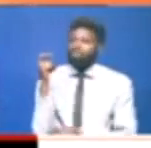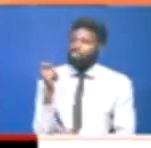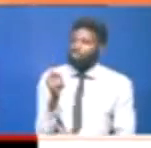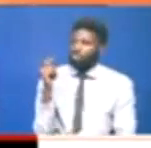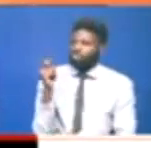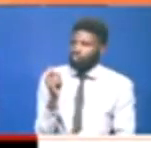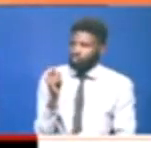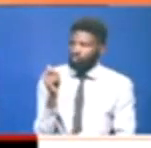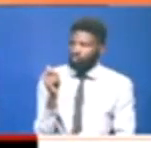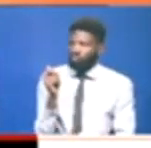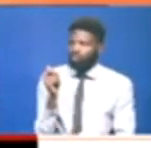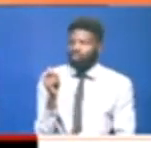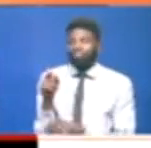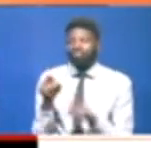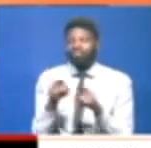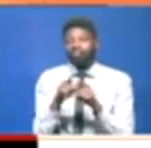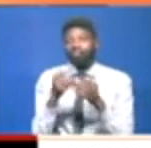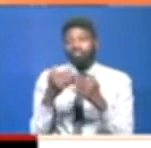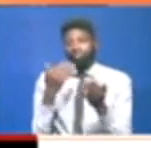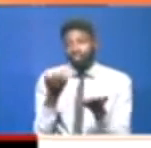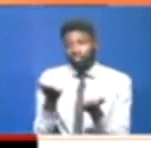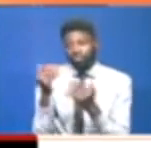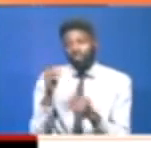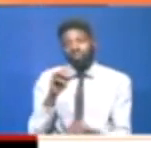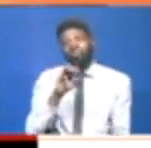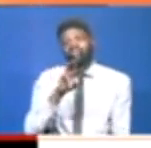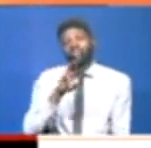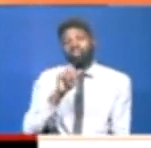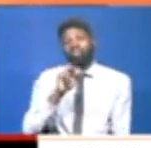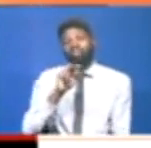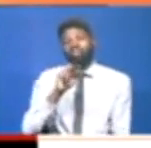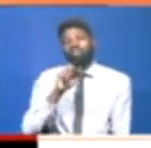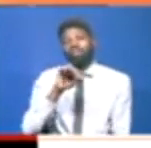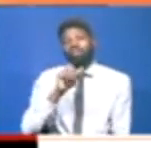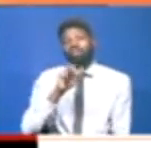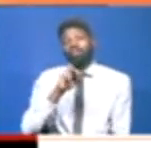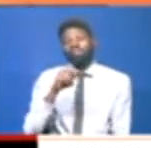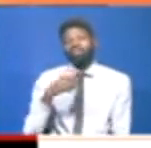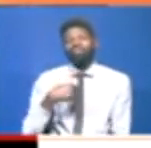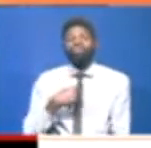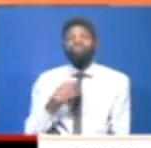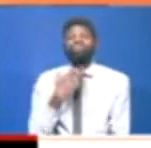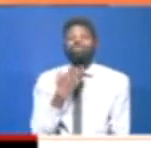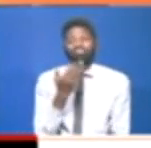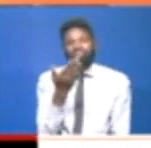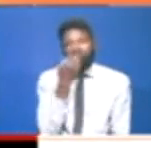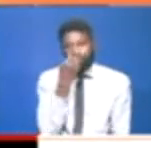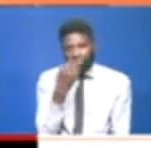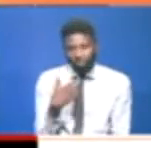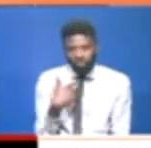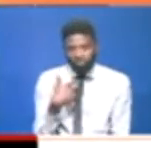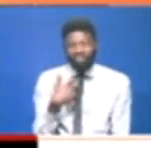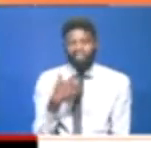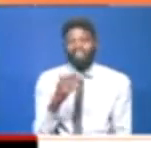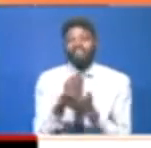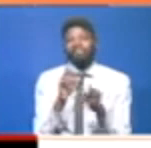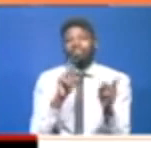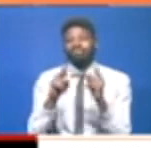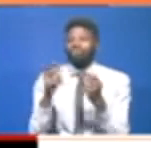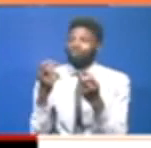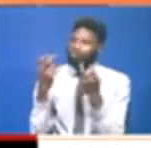I let you go, Mr. Wanyama, I want to hear there are people who are watching and listening to